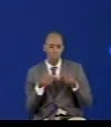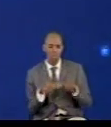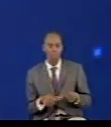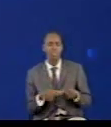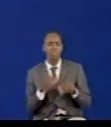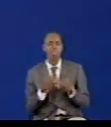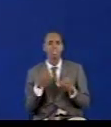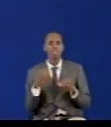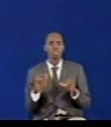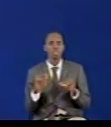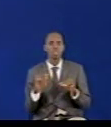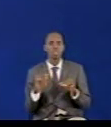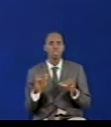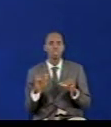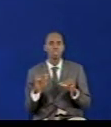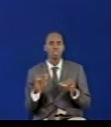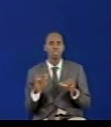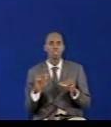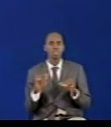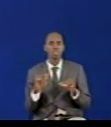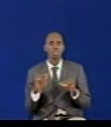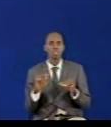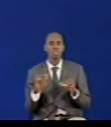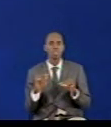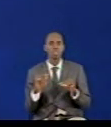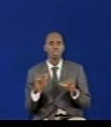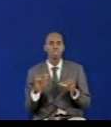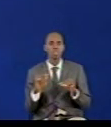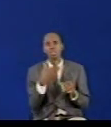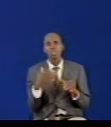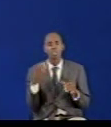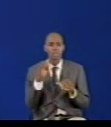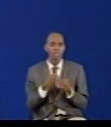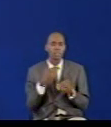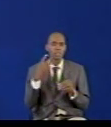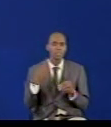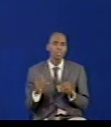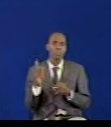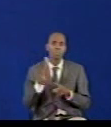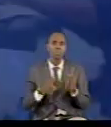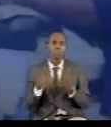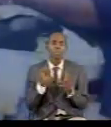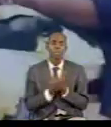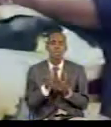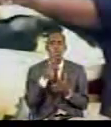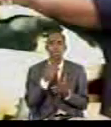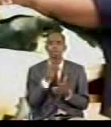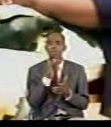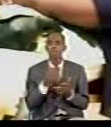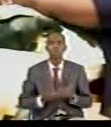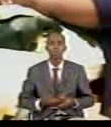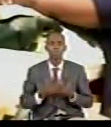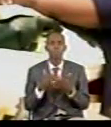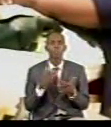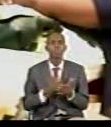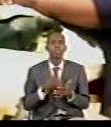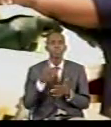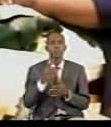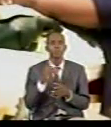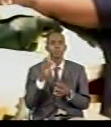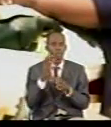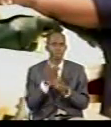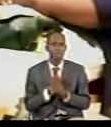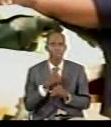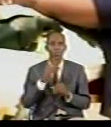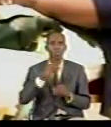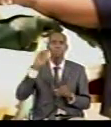same corruption, like the corruption in the people who are not born again. You receive the grace of God